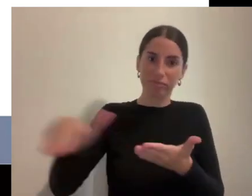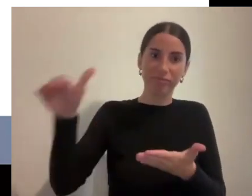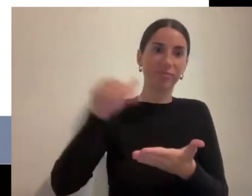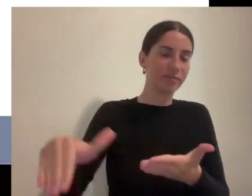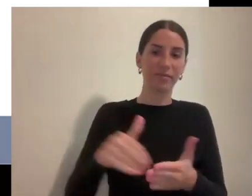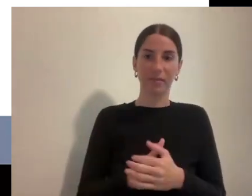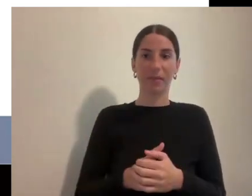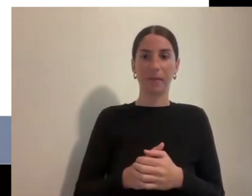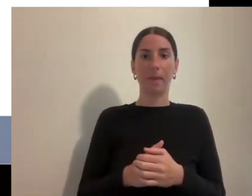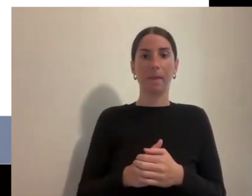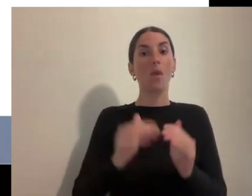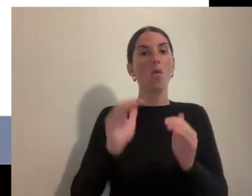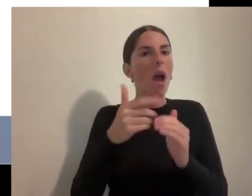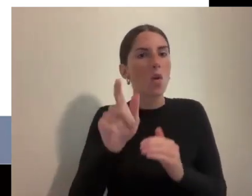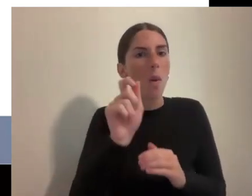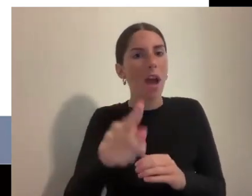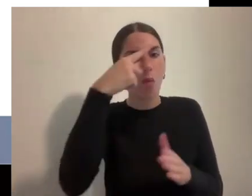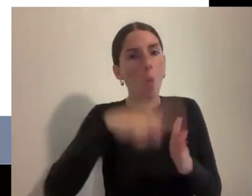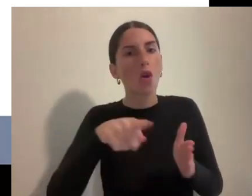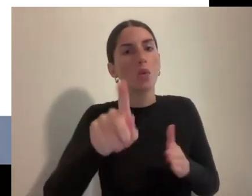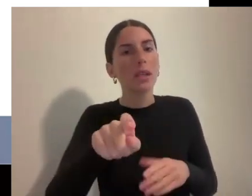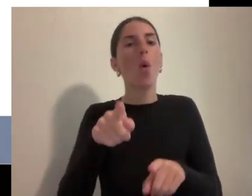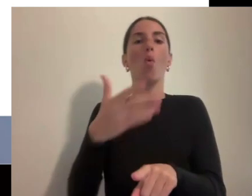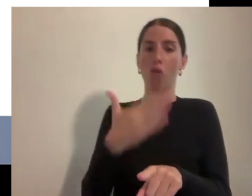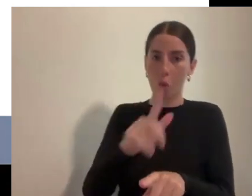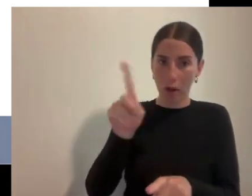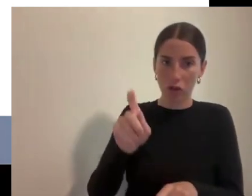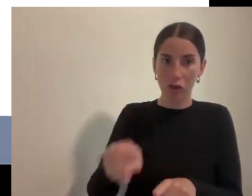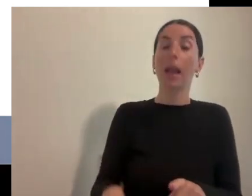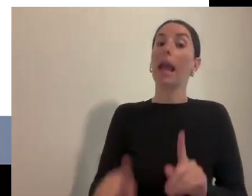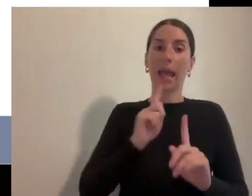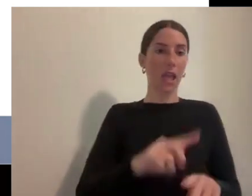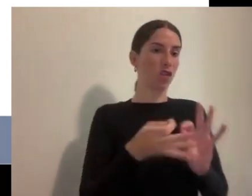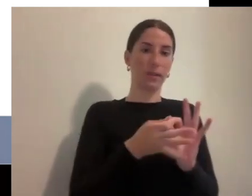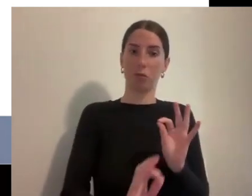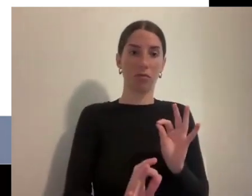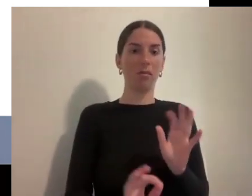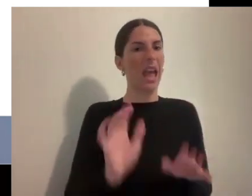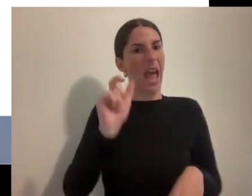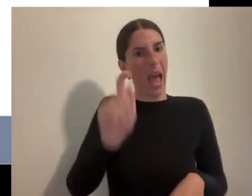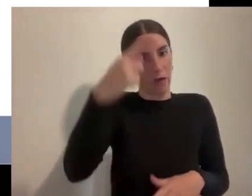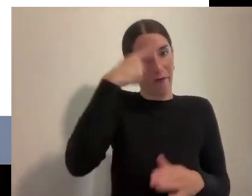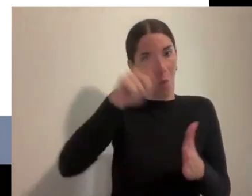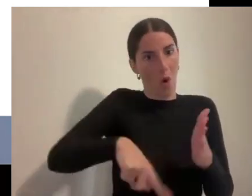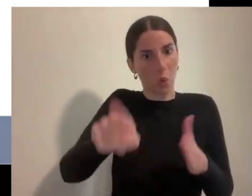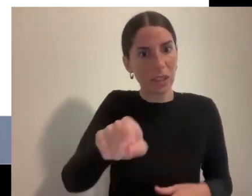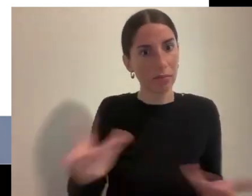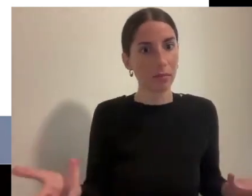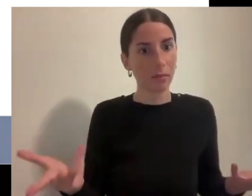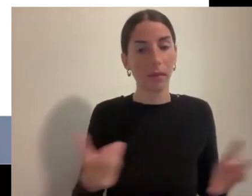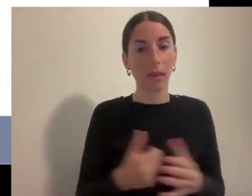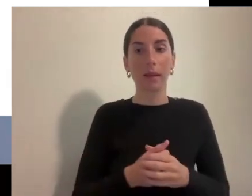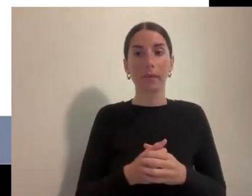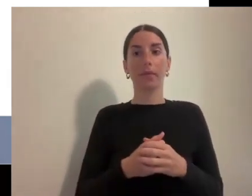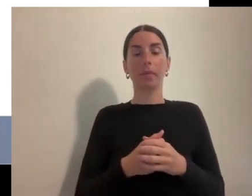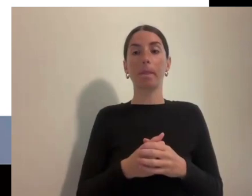you ask for what you need? Zaya, thank you for asking that. And the answer is very simple. Just ask for what you need. For example, let's say that you